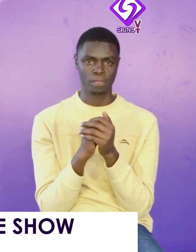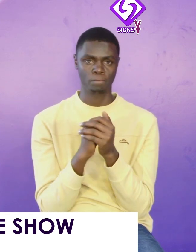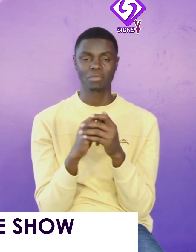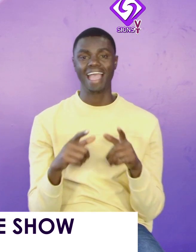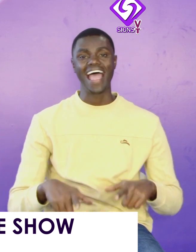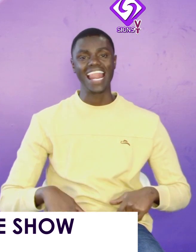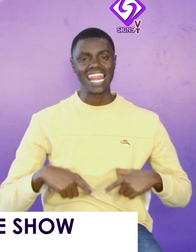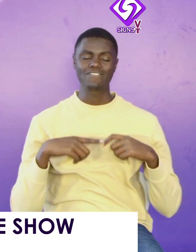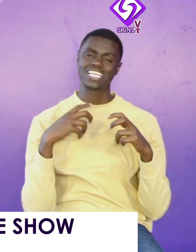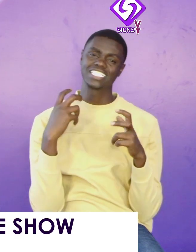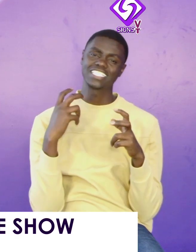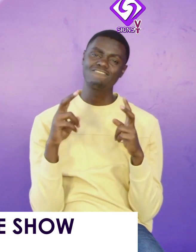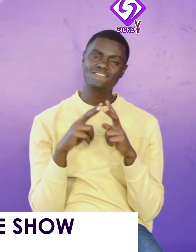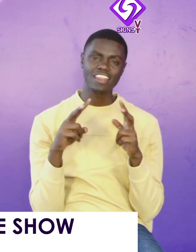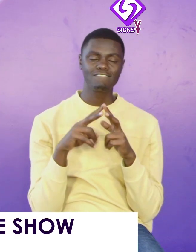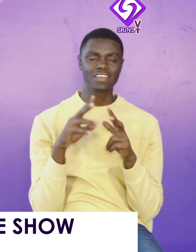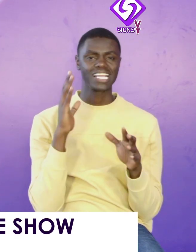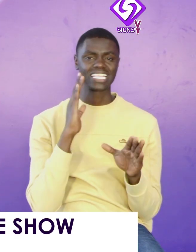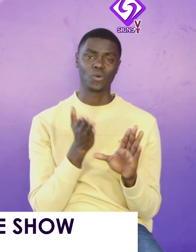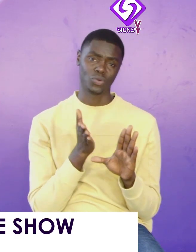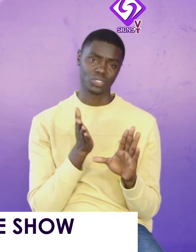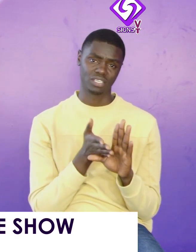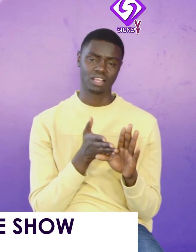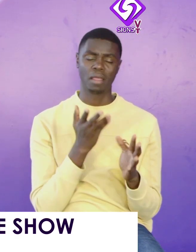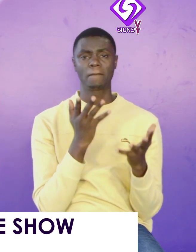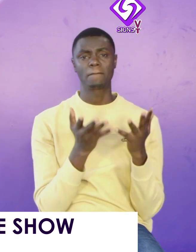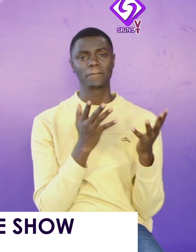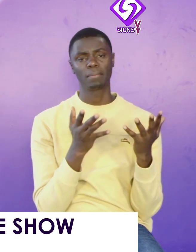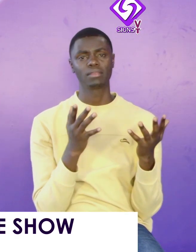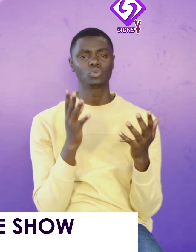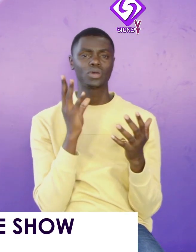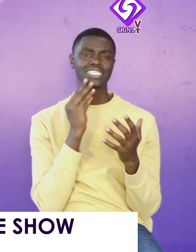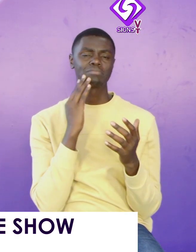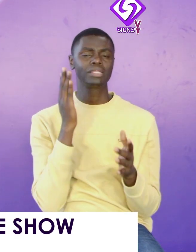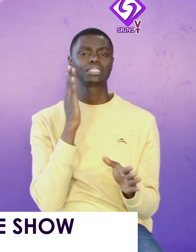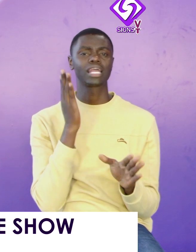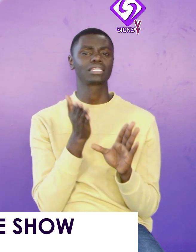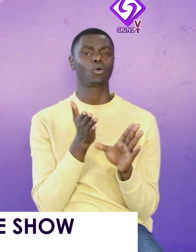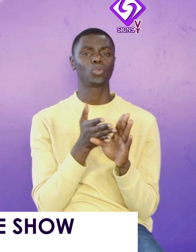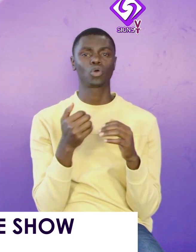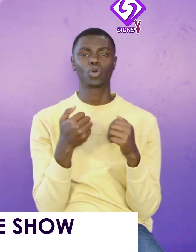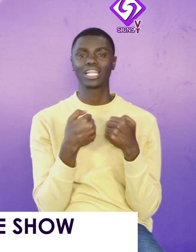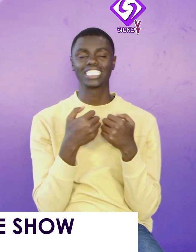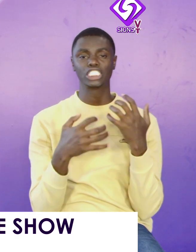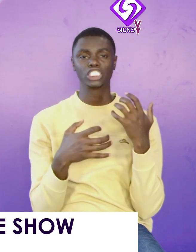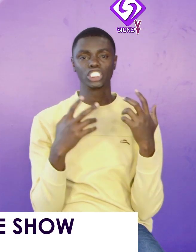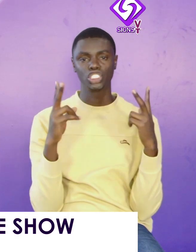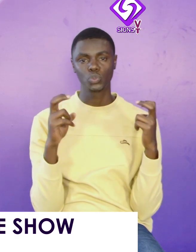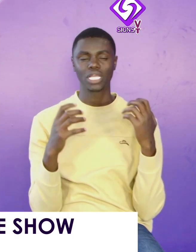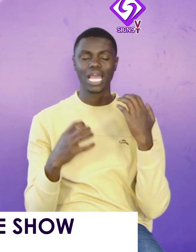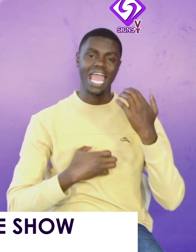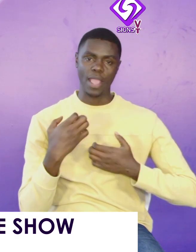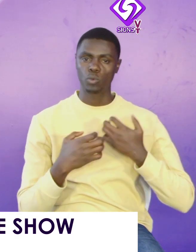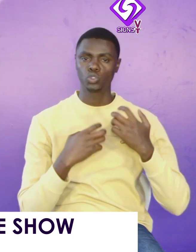Life is very psychological. You may be going through psychological issues, emotional issues. These are